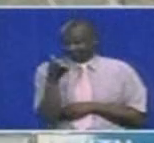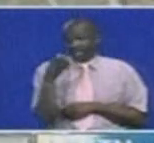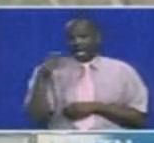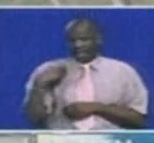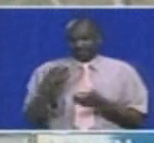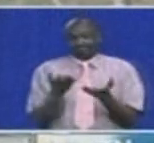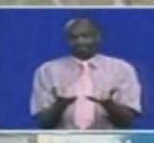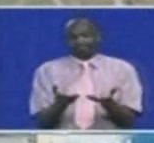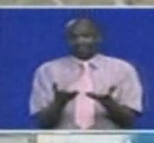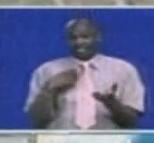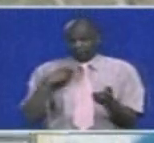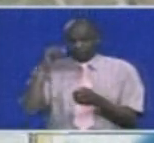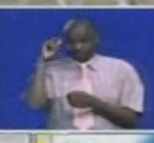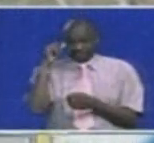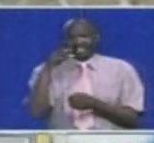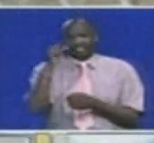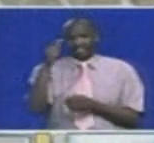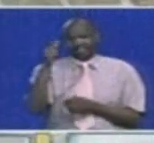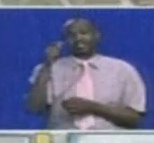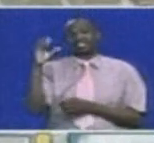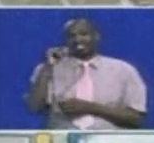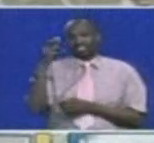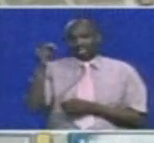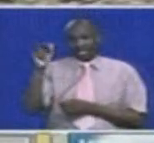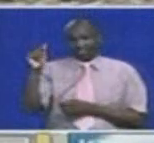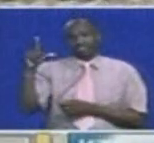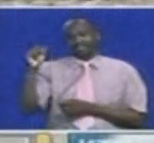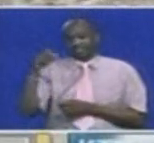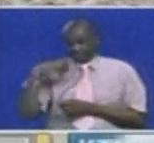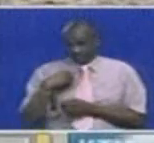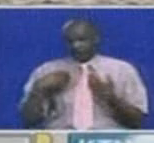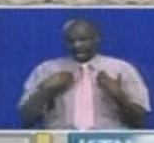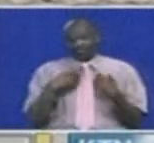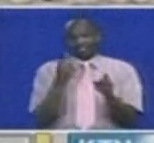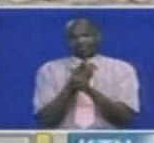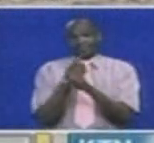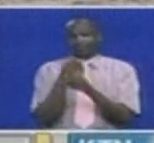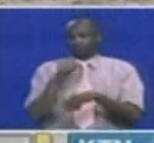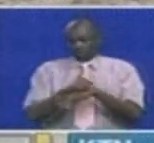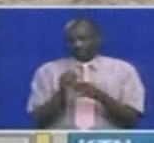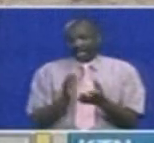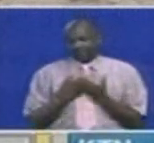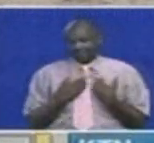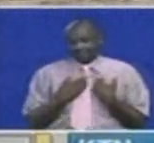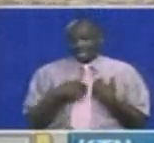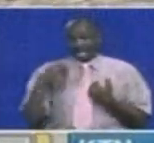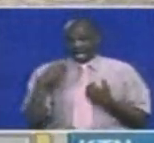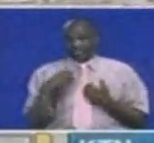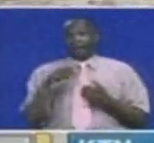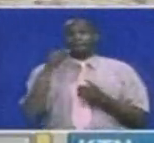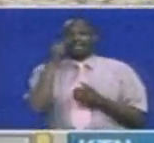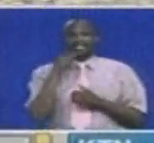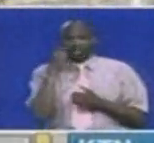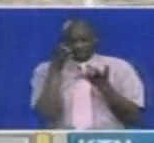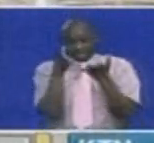Metropolitan, while Mombasa's St. Charles Luanga take on Kangaroo from Northern Zone, among other matches. In boys rugby, look out for Maseno when they come